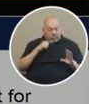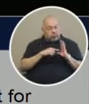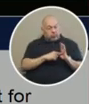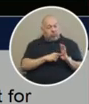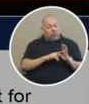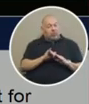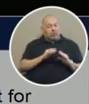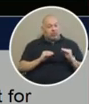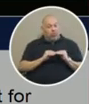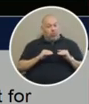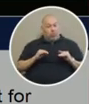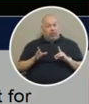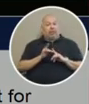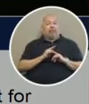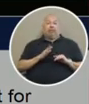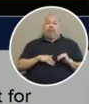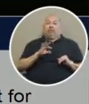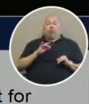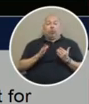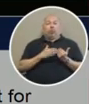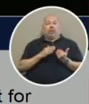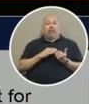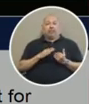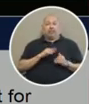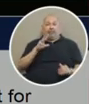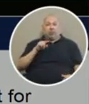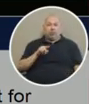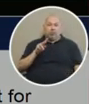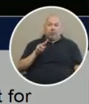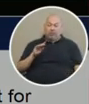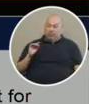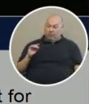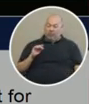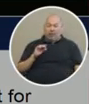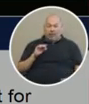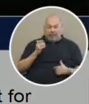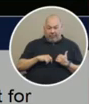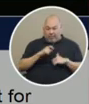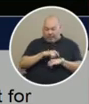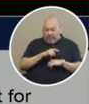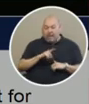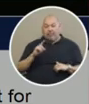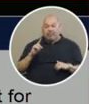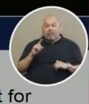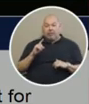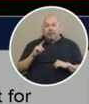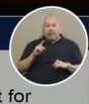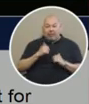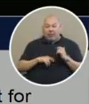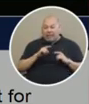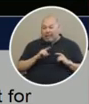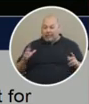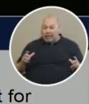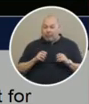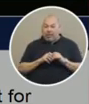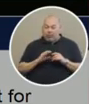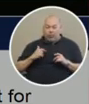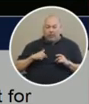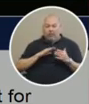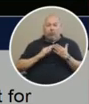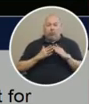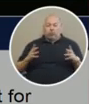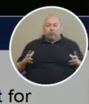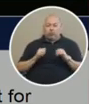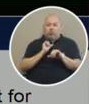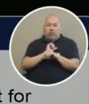signs. It's more contagious than the flu, infecting 2.5 people for every laboratory confirmed case. We need to come together as a community,